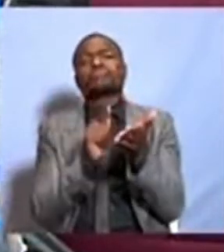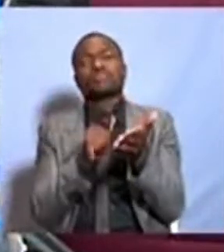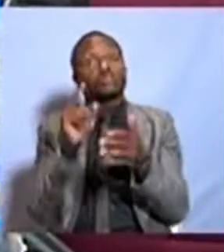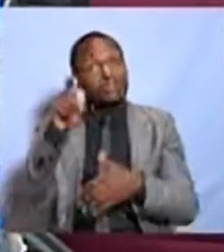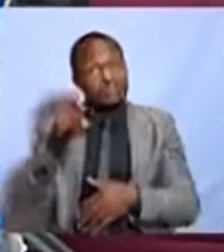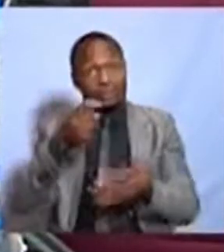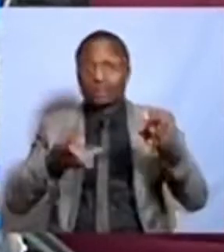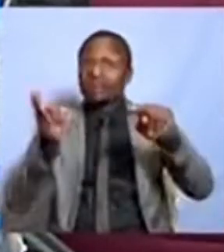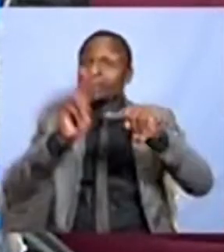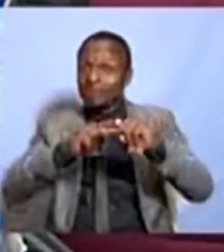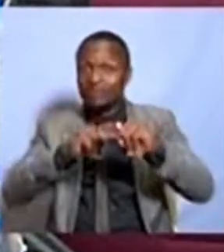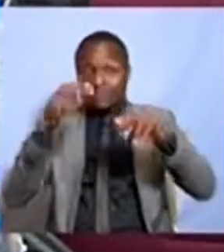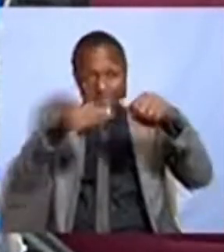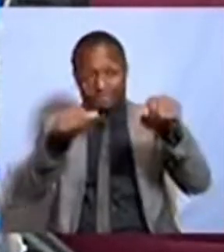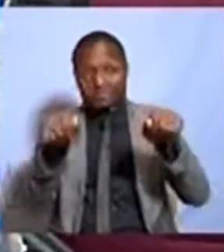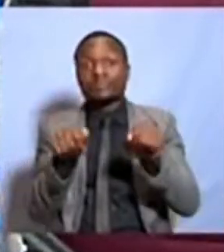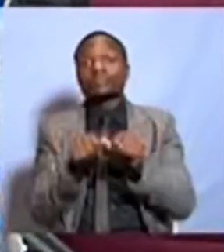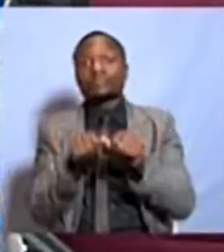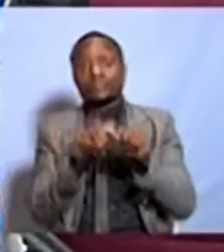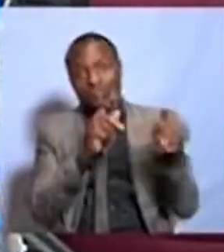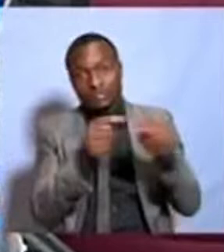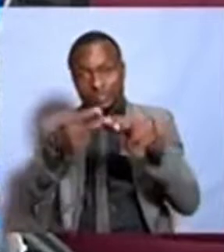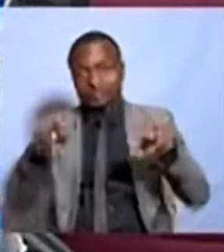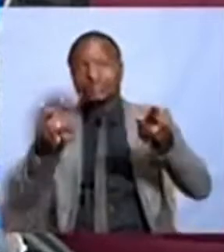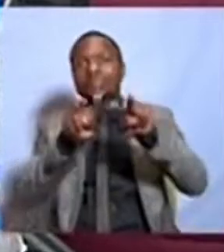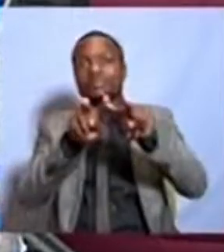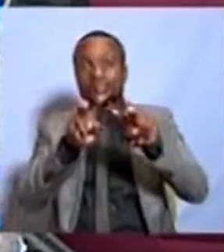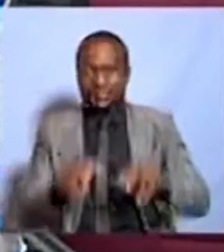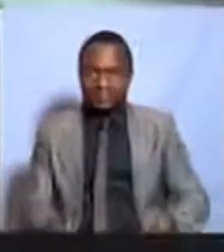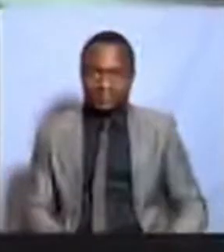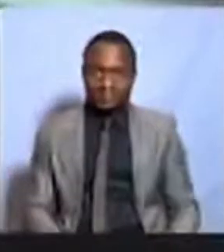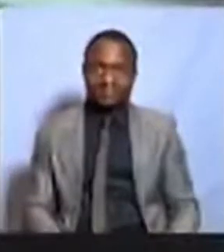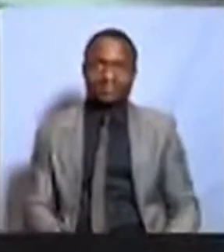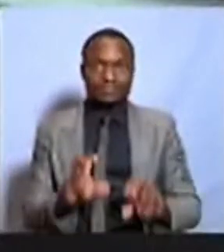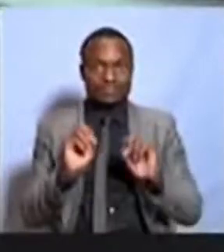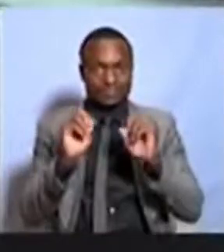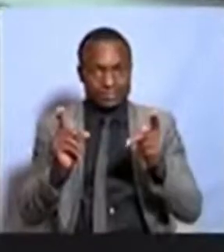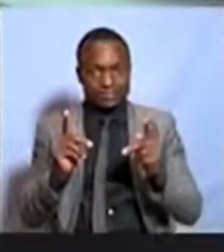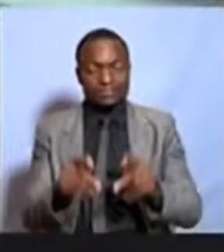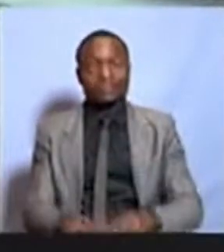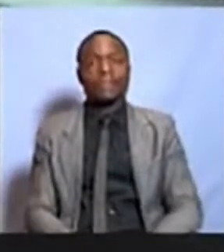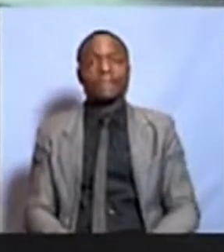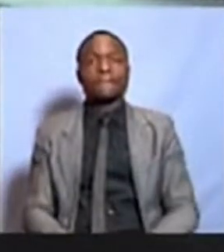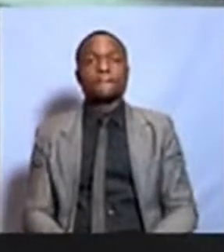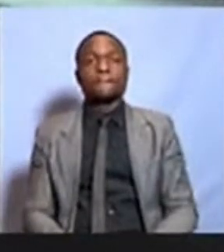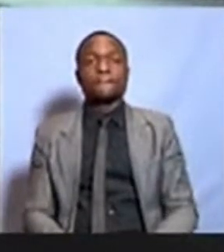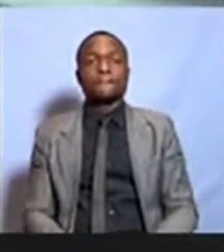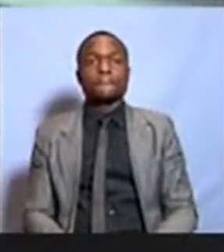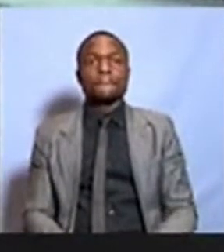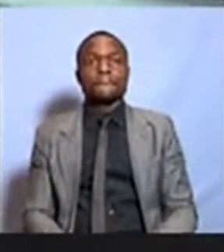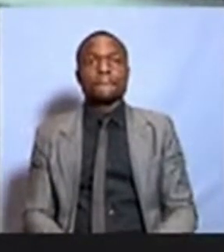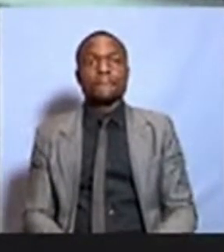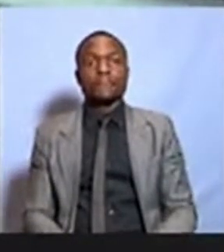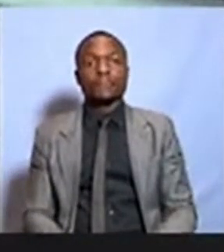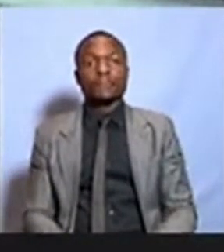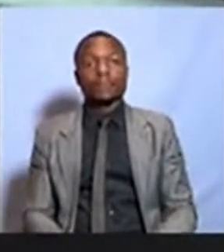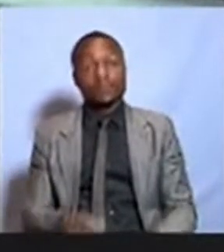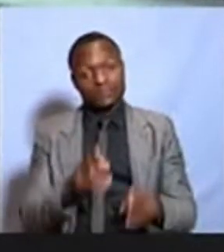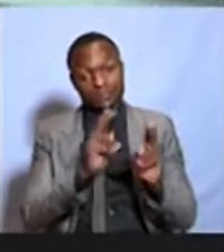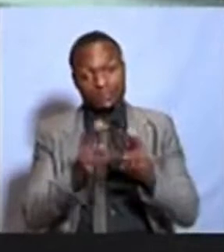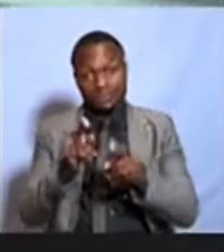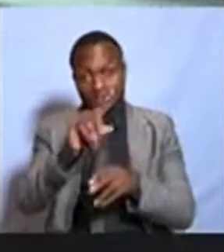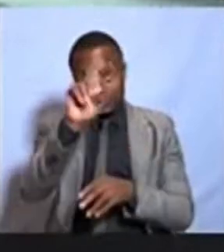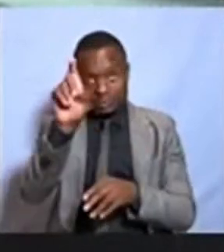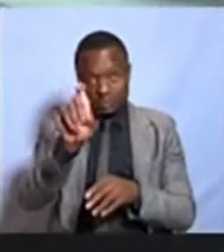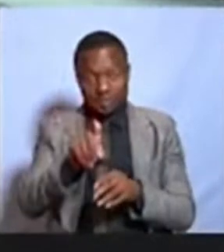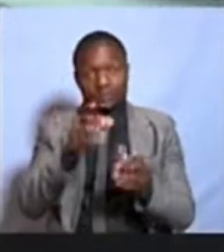need to increase in coverage and in transfer value. Okay. Just respond to his question. It's